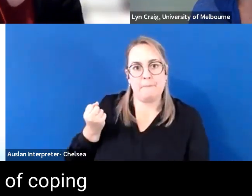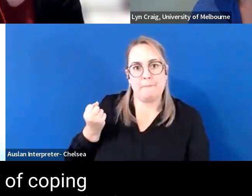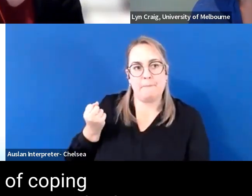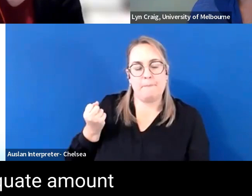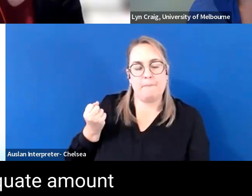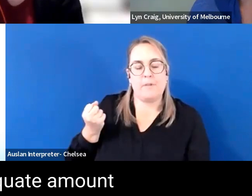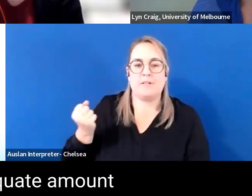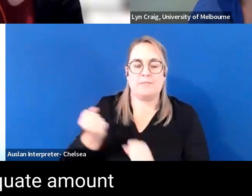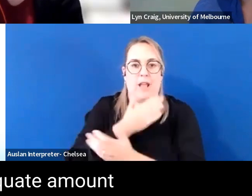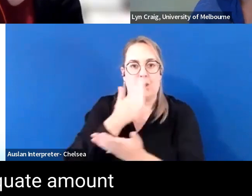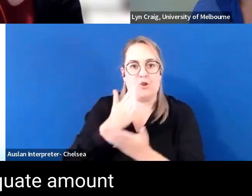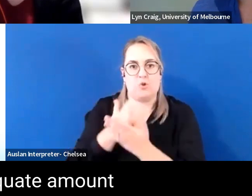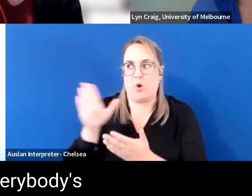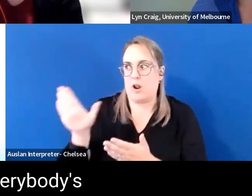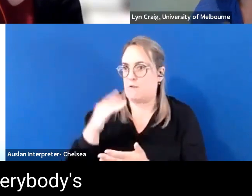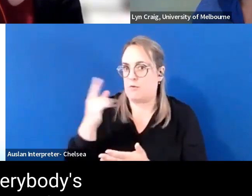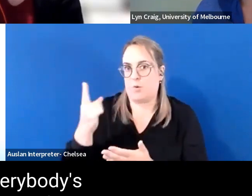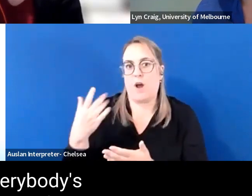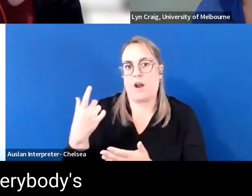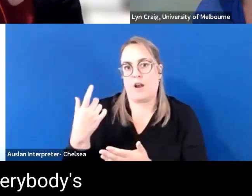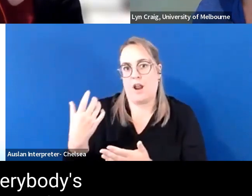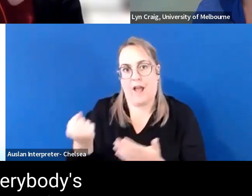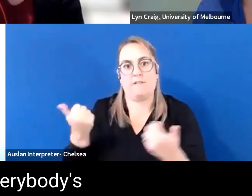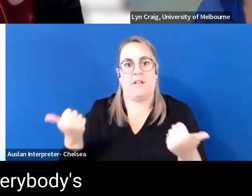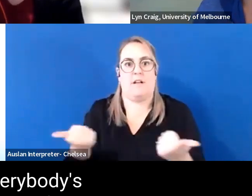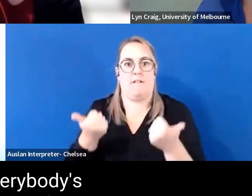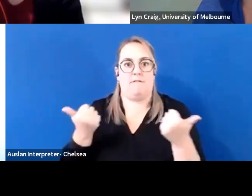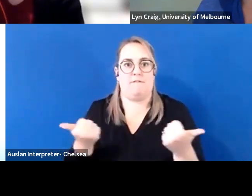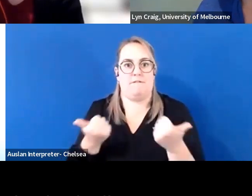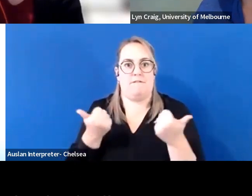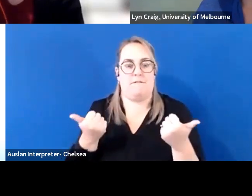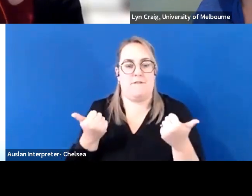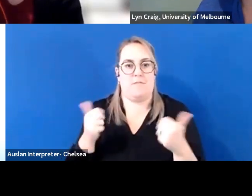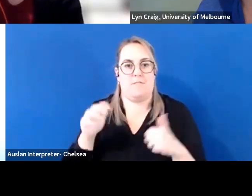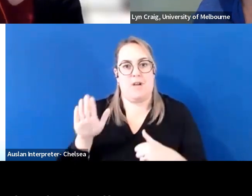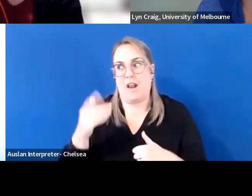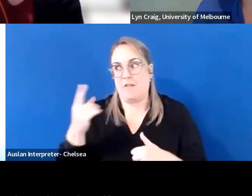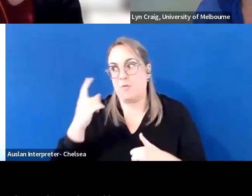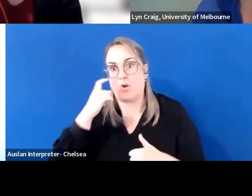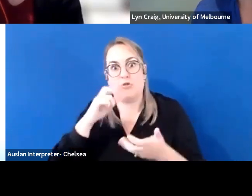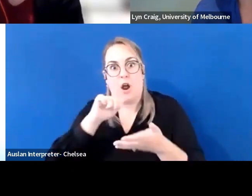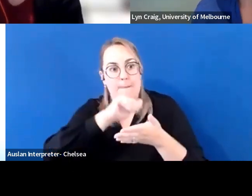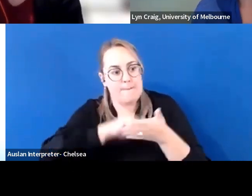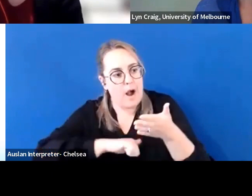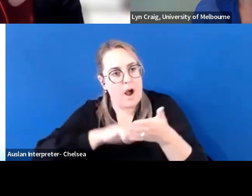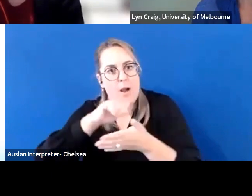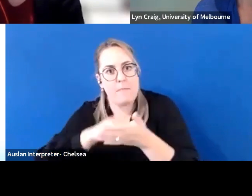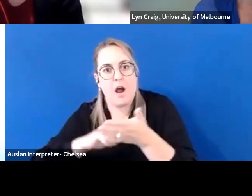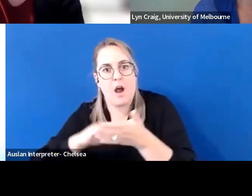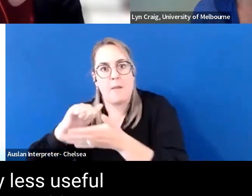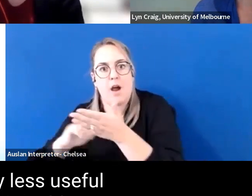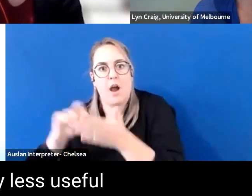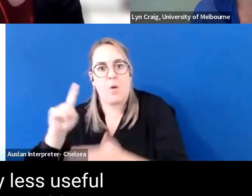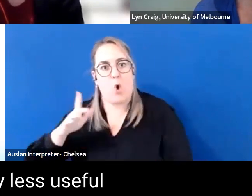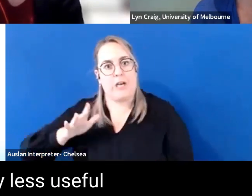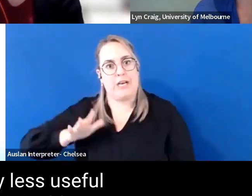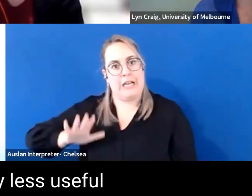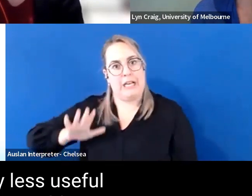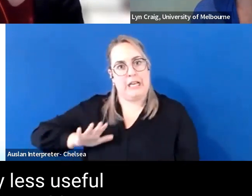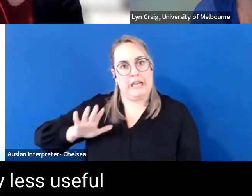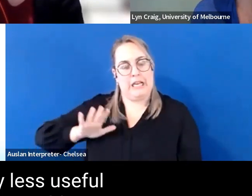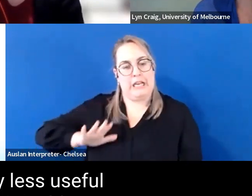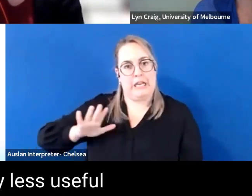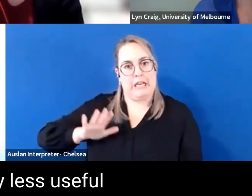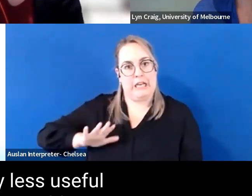making sure everybody has an adequate amount to live on. But if everybody's just trying to buy what they need individually, it's actually